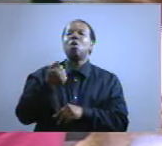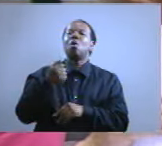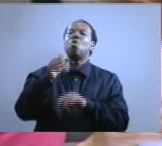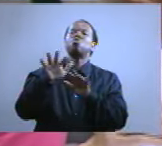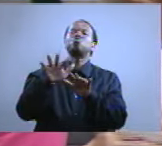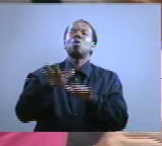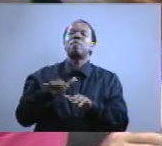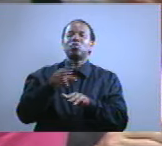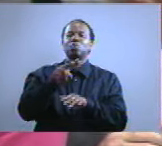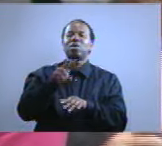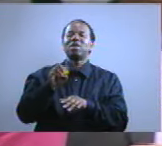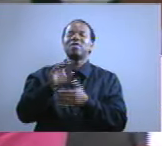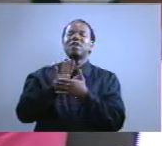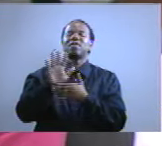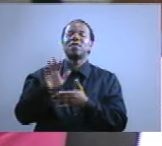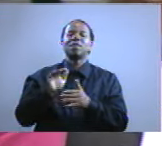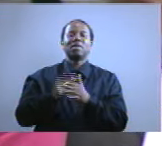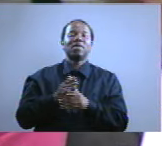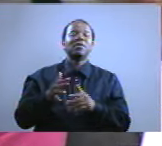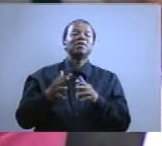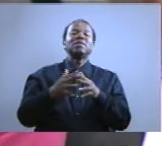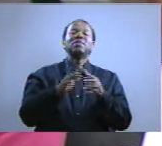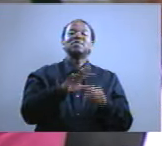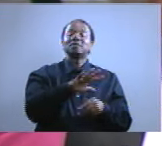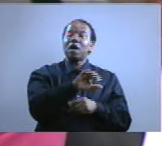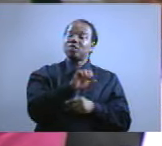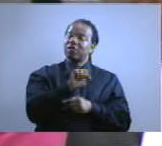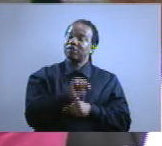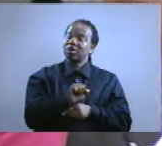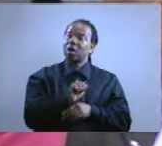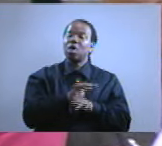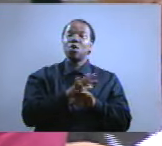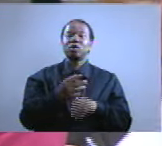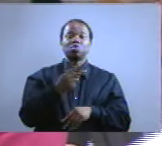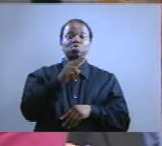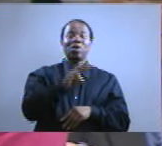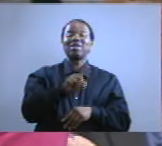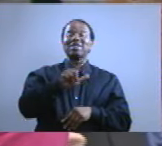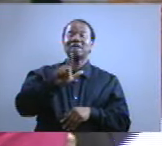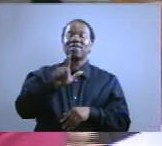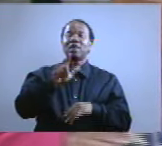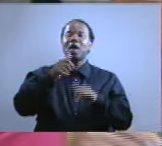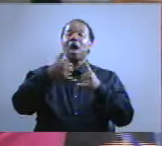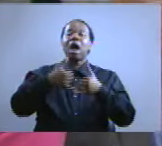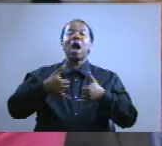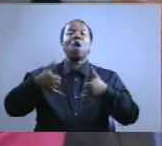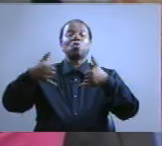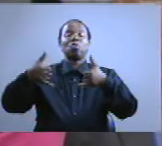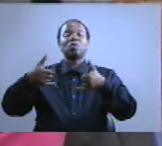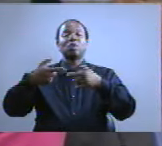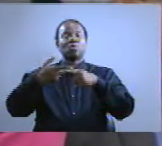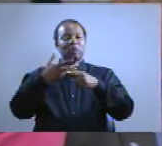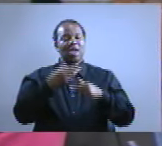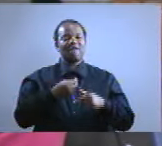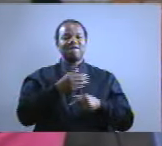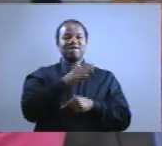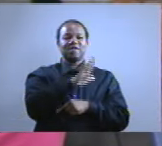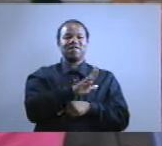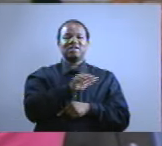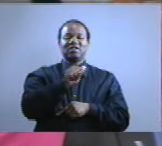that South Africa walked away with an impressive 27 awards out of the 56 that were up for